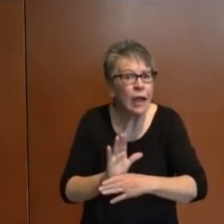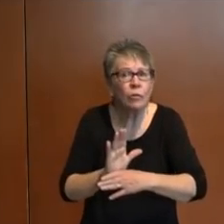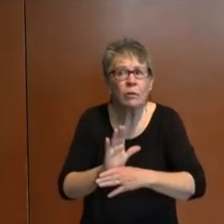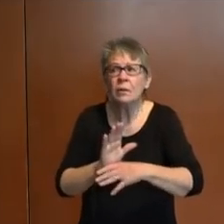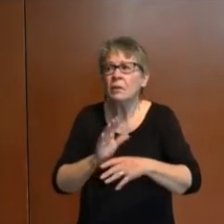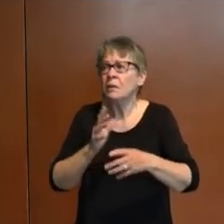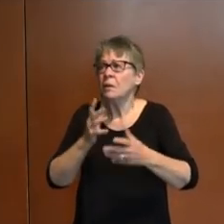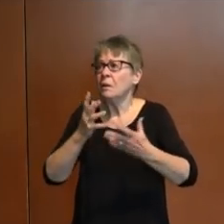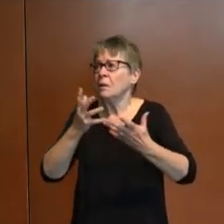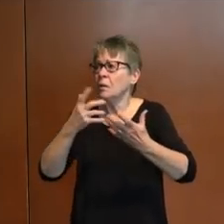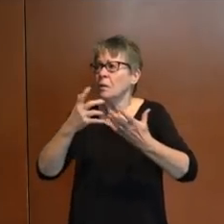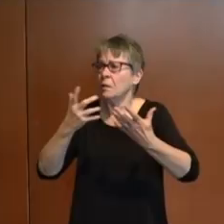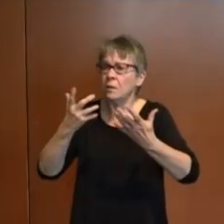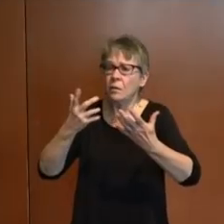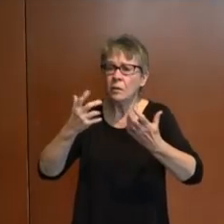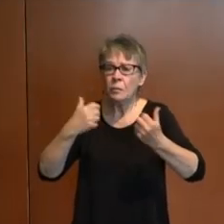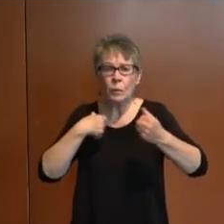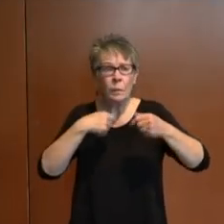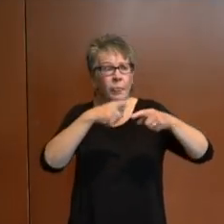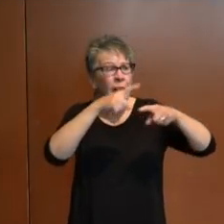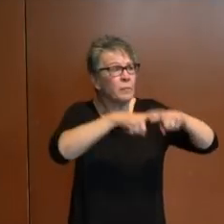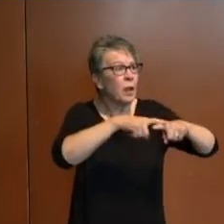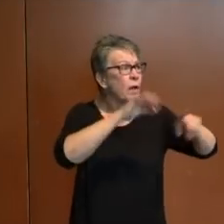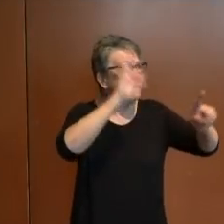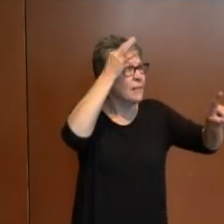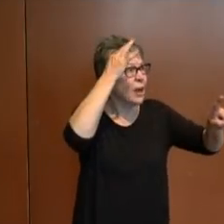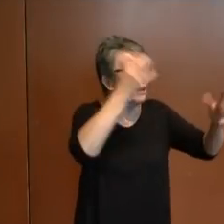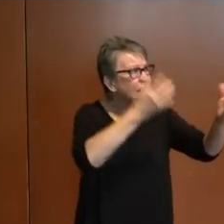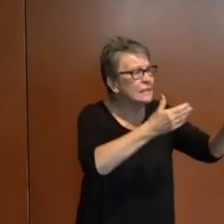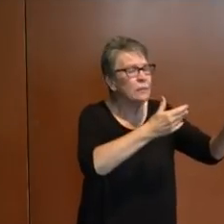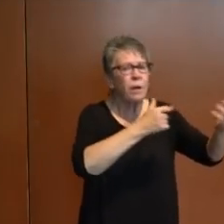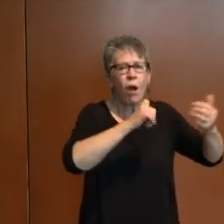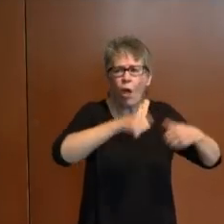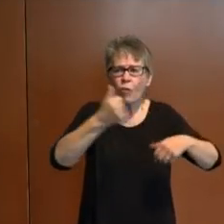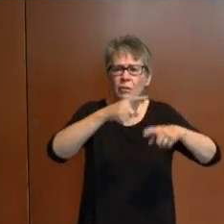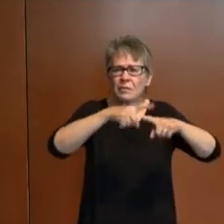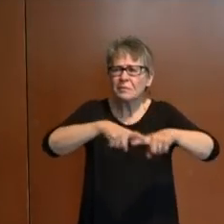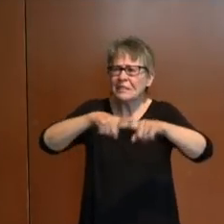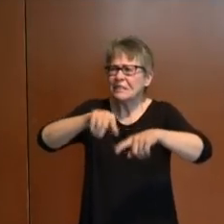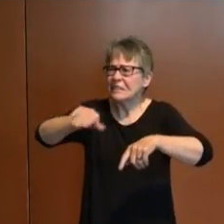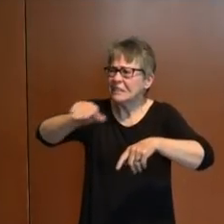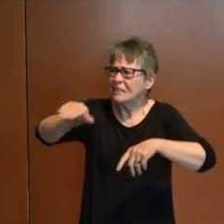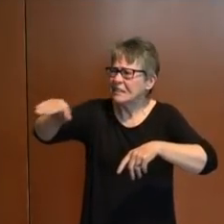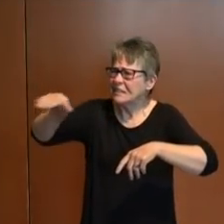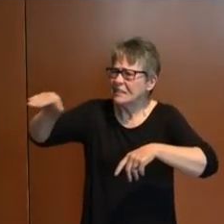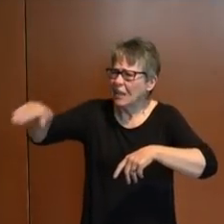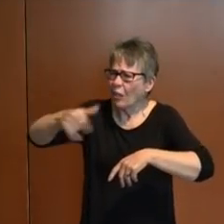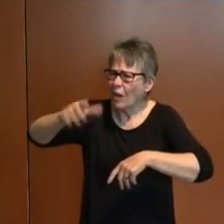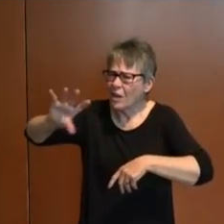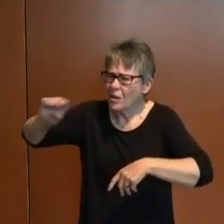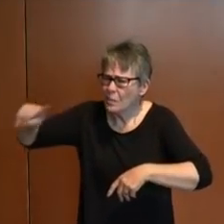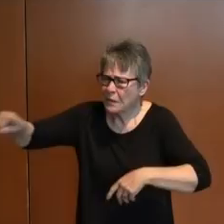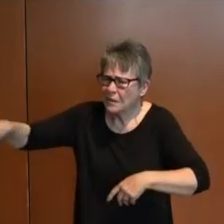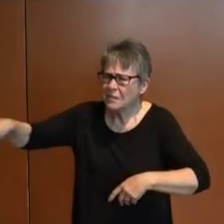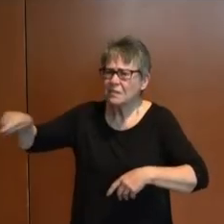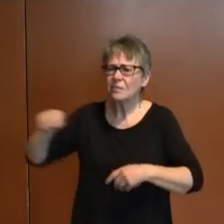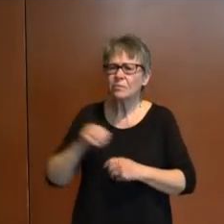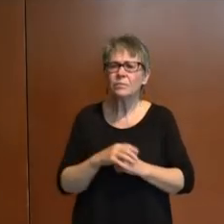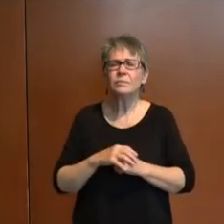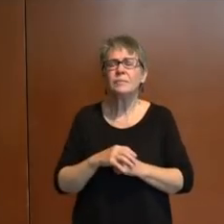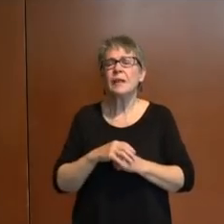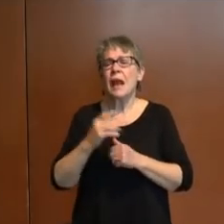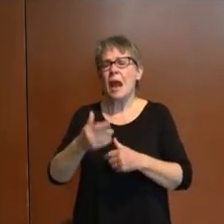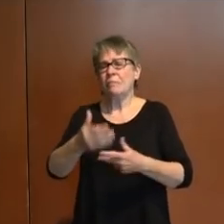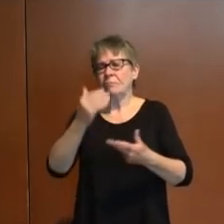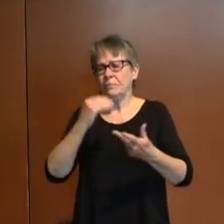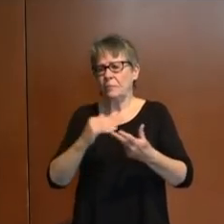every stone. Nothing new, Elise, on the tax filing deadline. We will overwhelmingly, almost certainly move